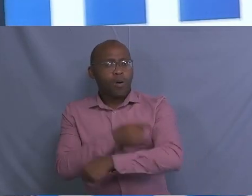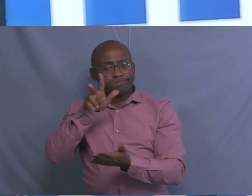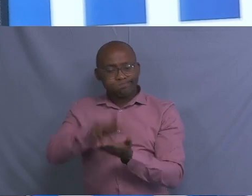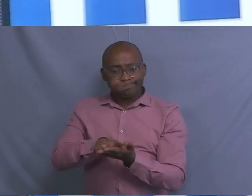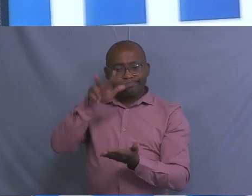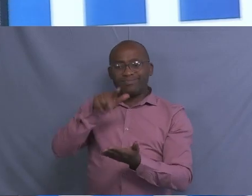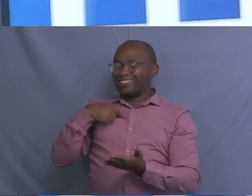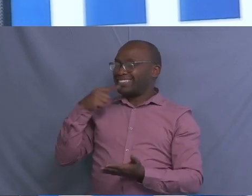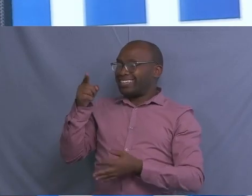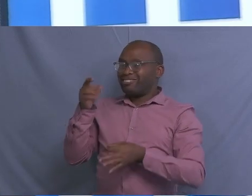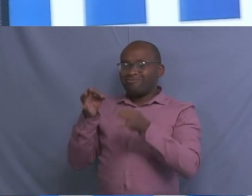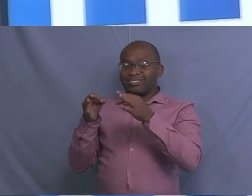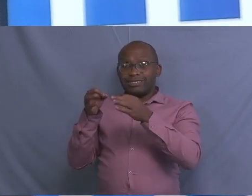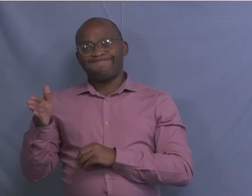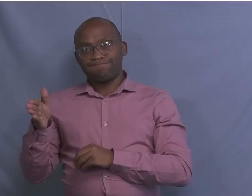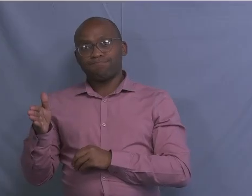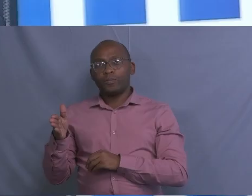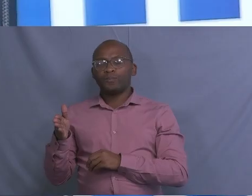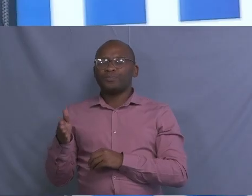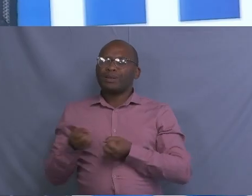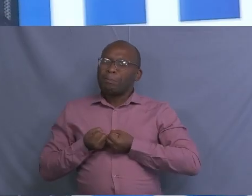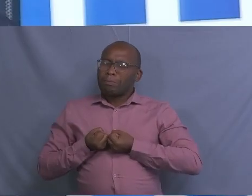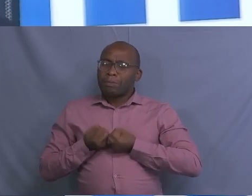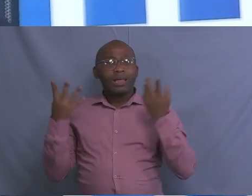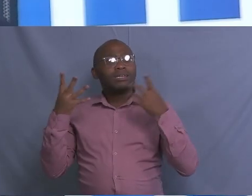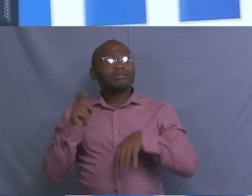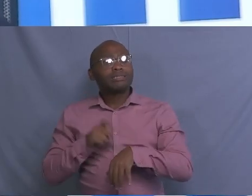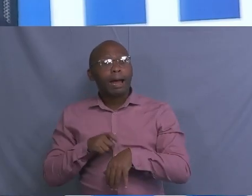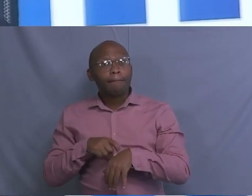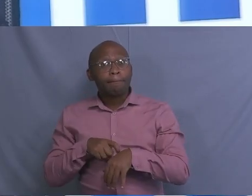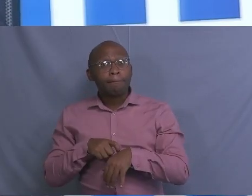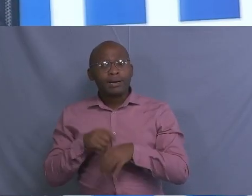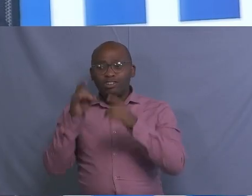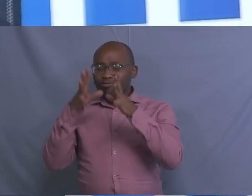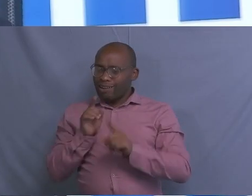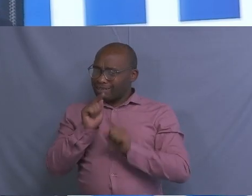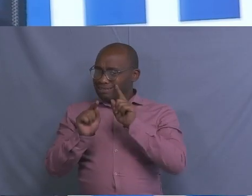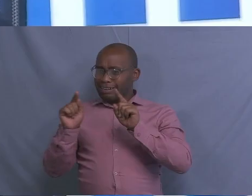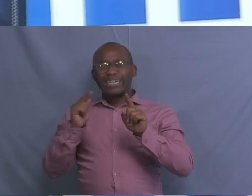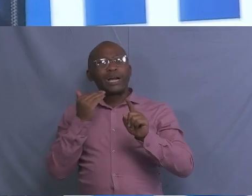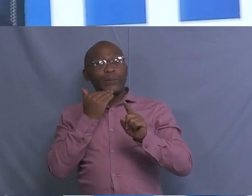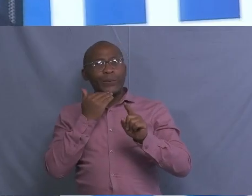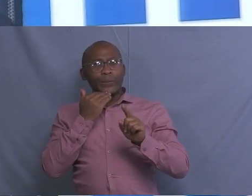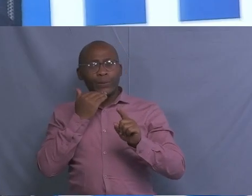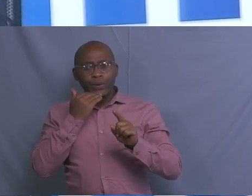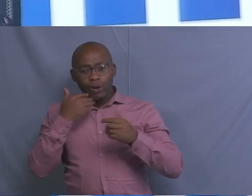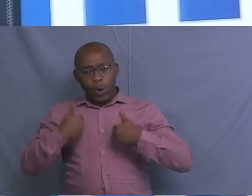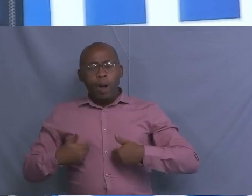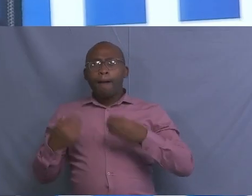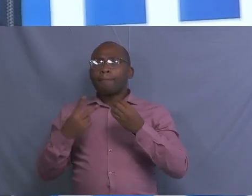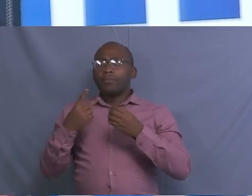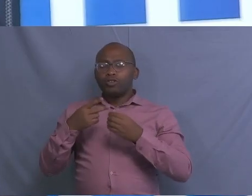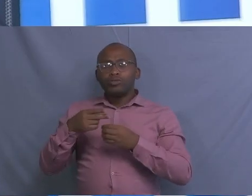the directors' remuneration. Directors come highly qualified. They are